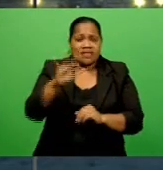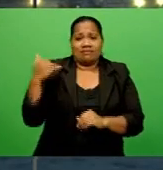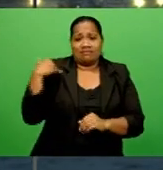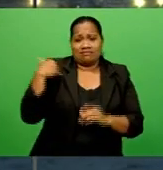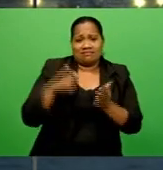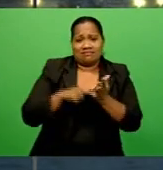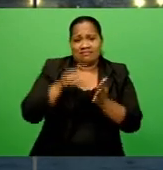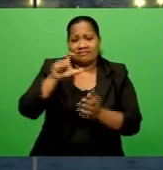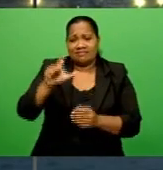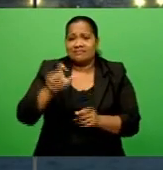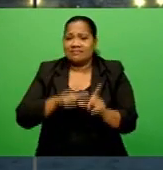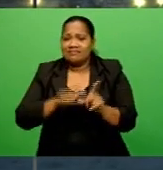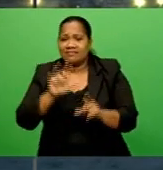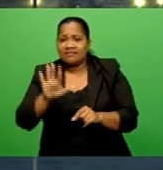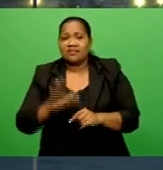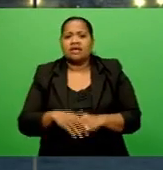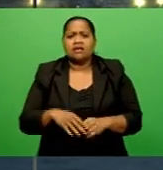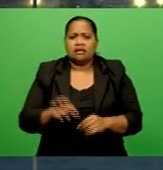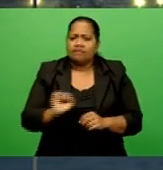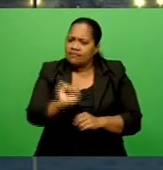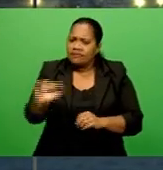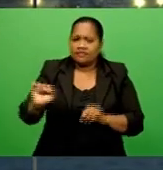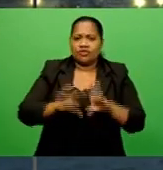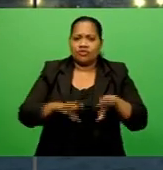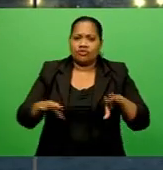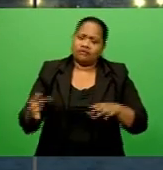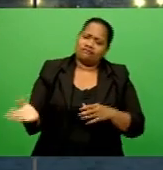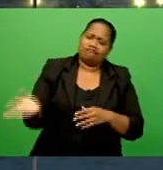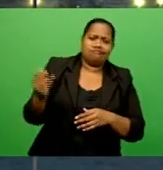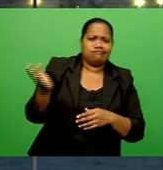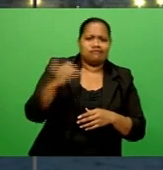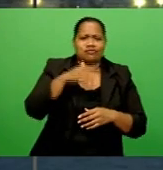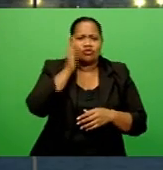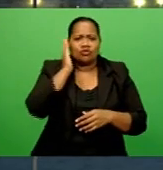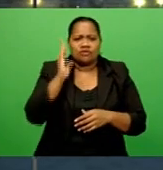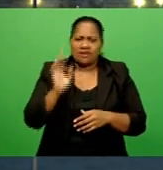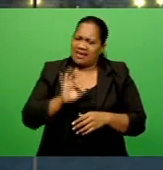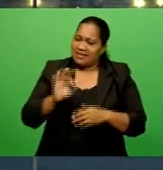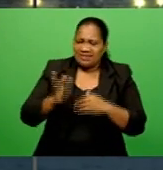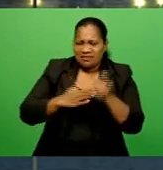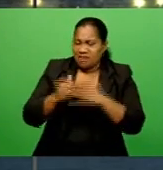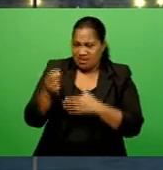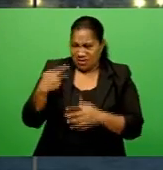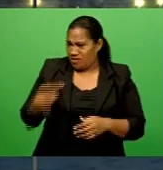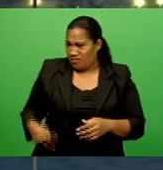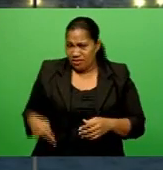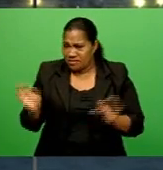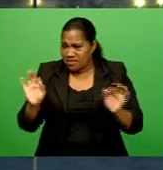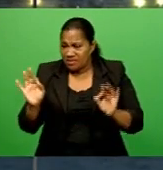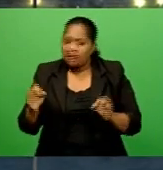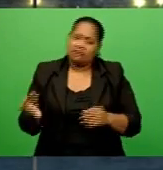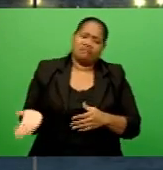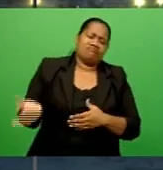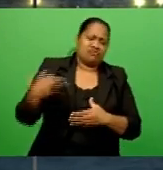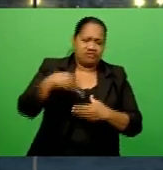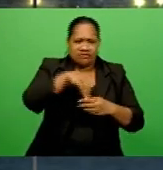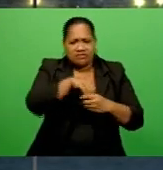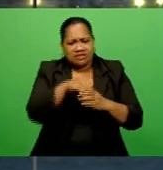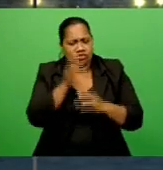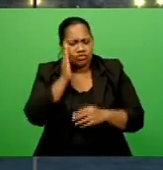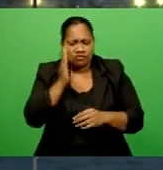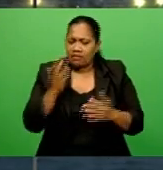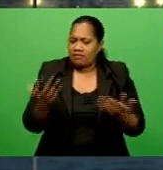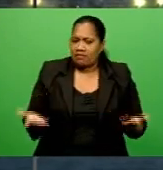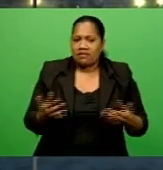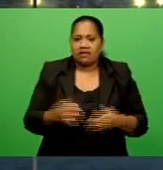by TC to get their children back to school, even if they don't have uniforms. While school packs given out contain only